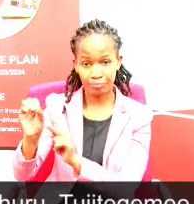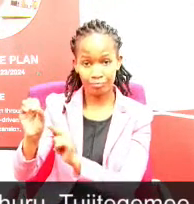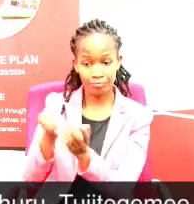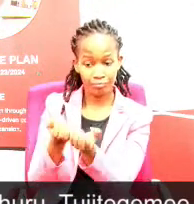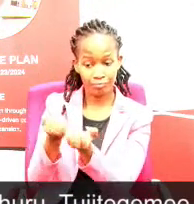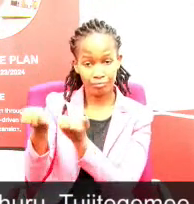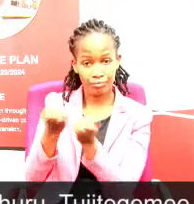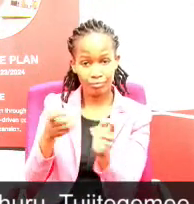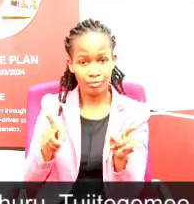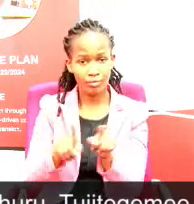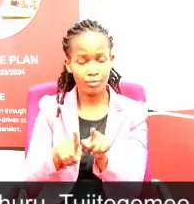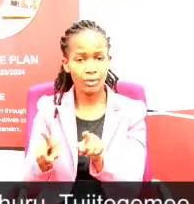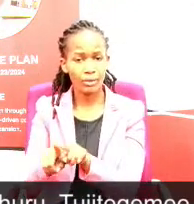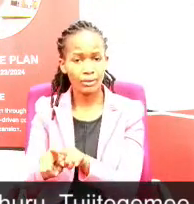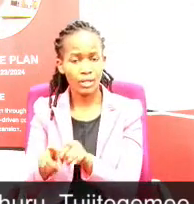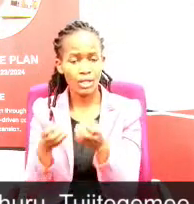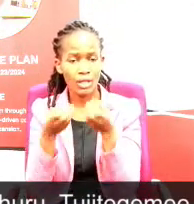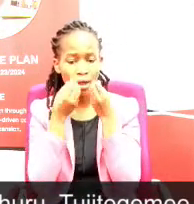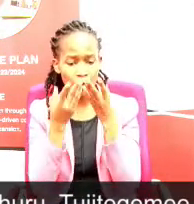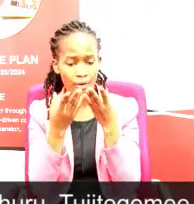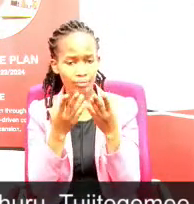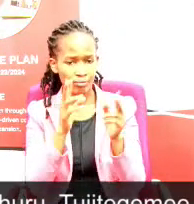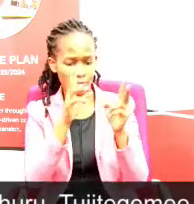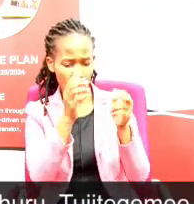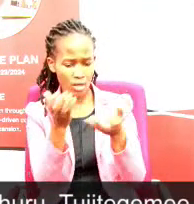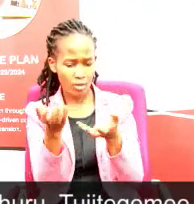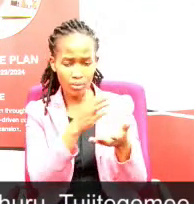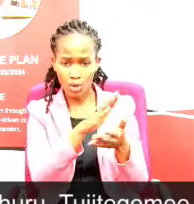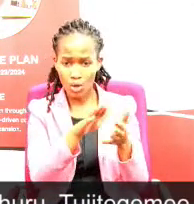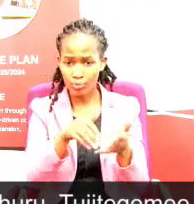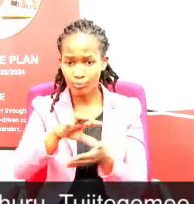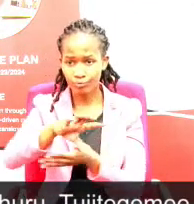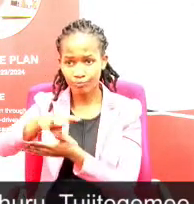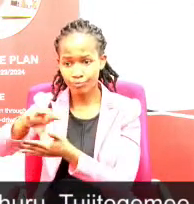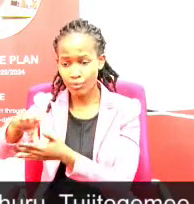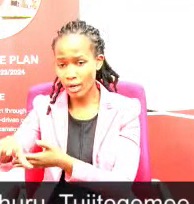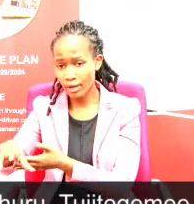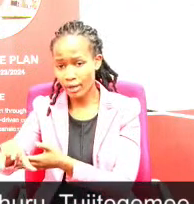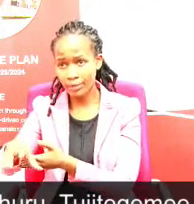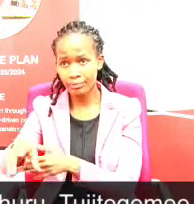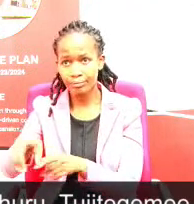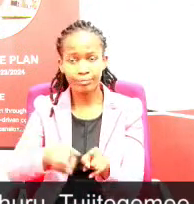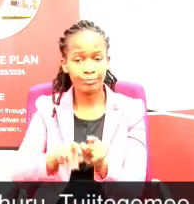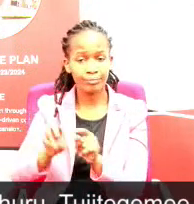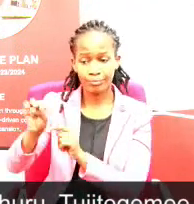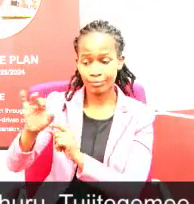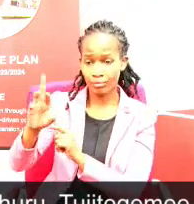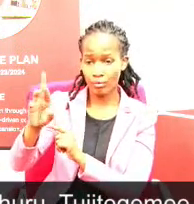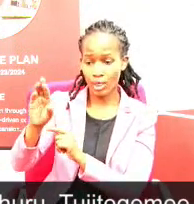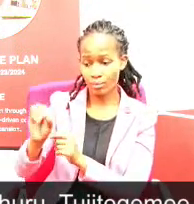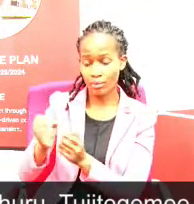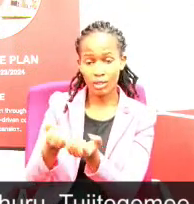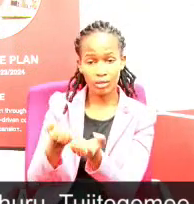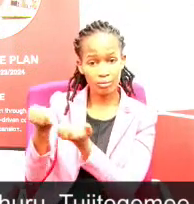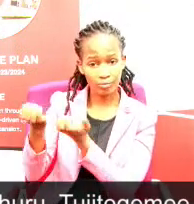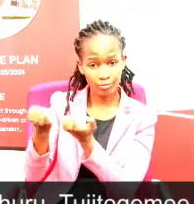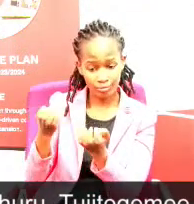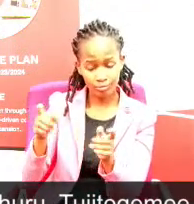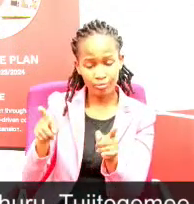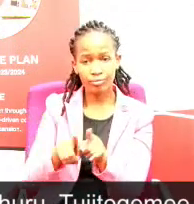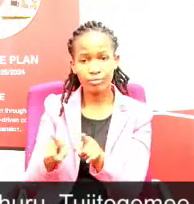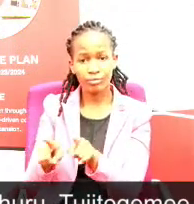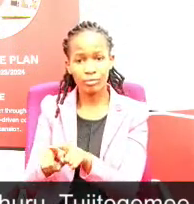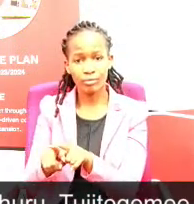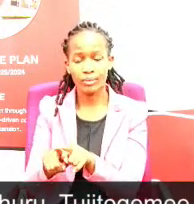enterprises and the informal. So the issue of bringing in the counties, the micro enterprises, the